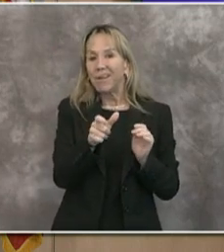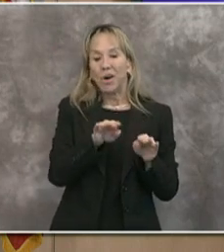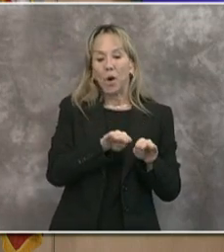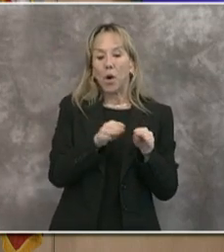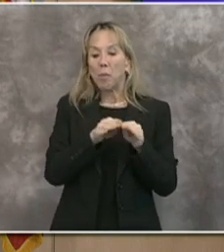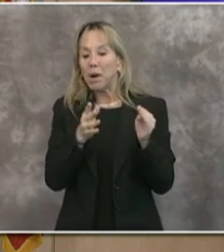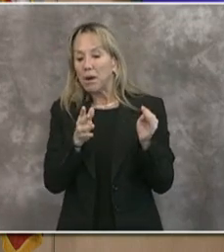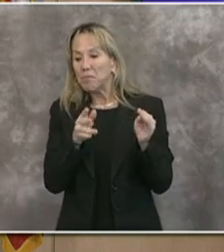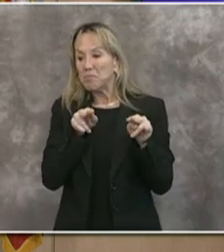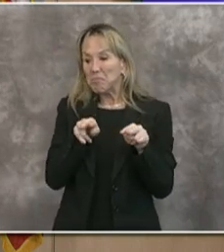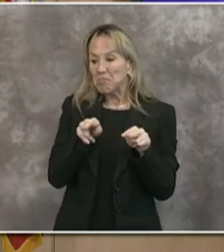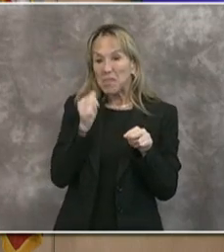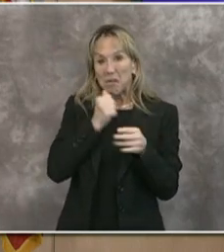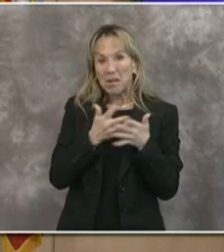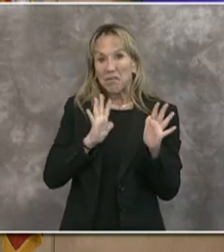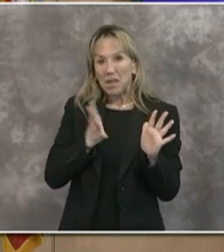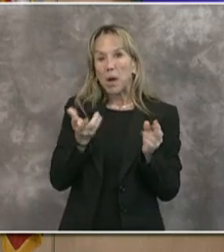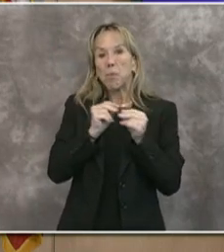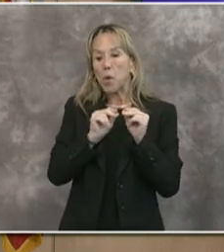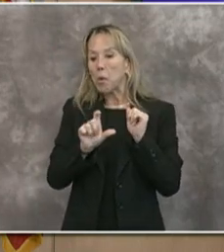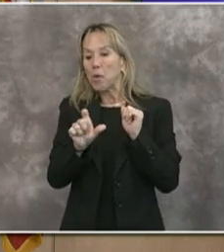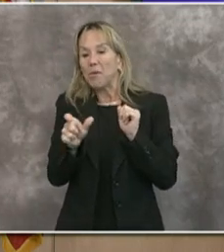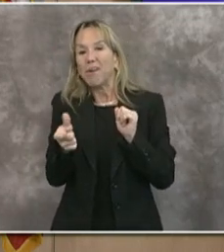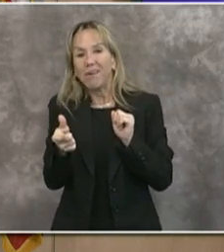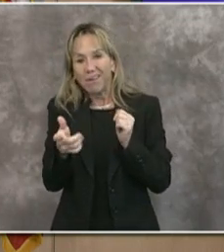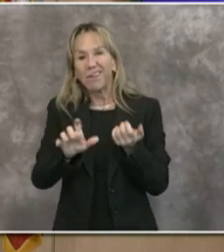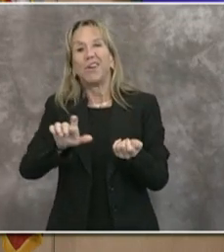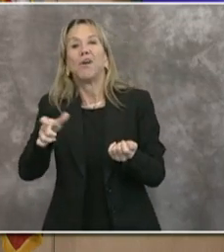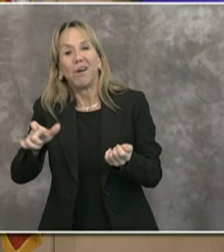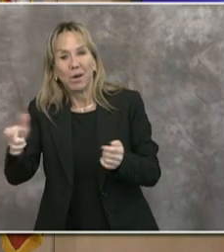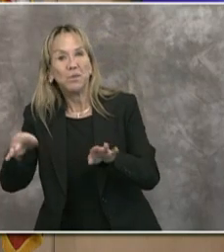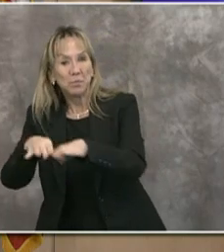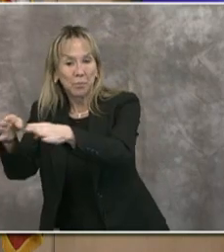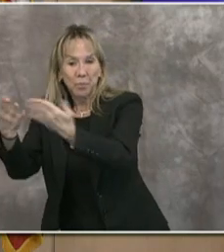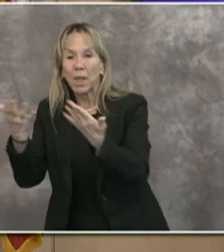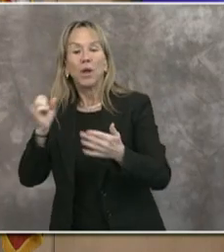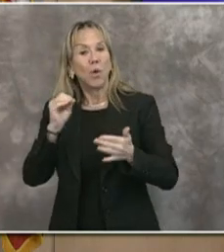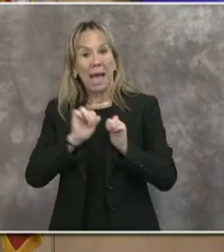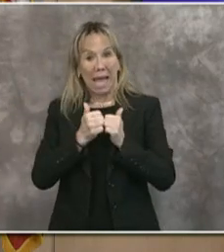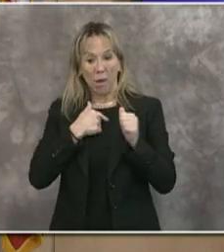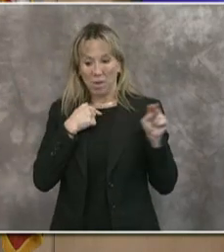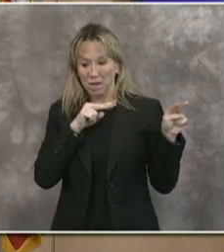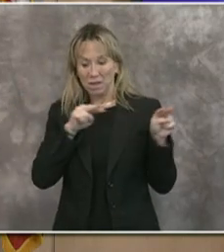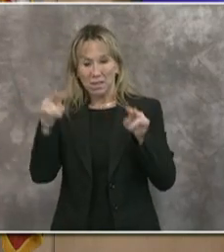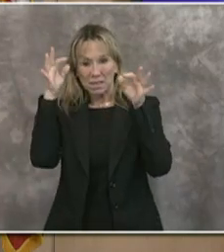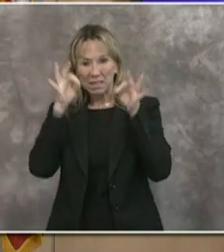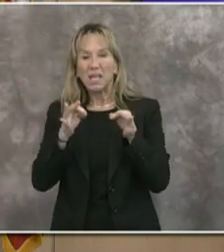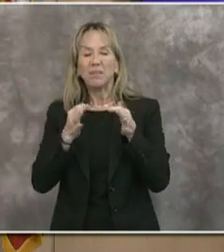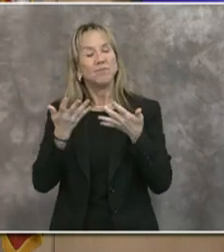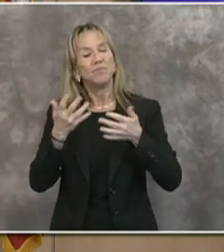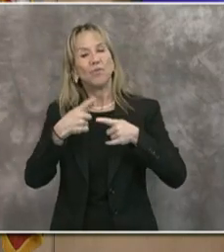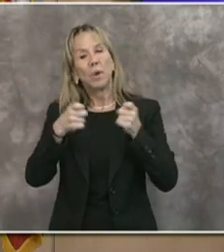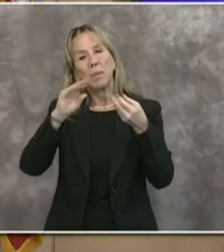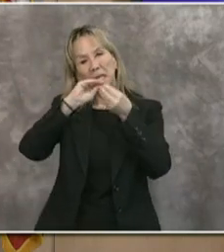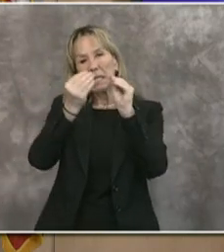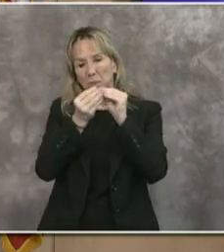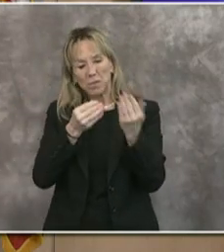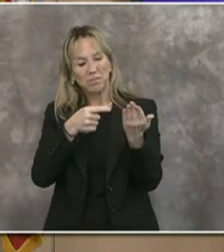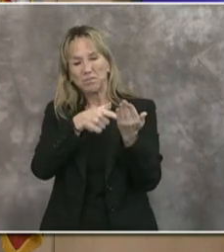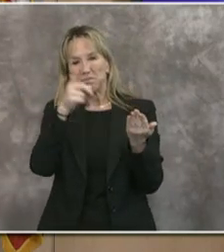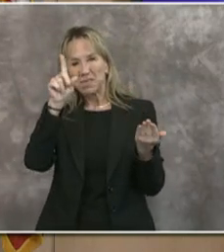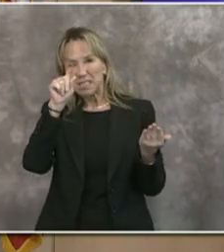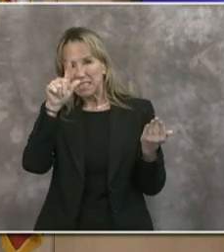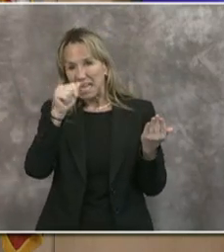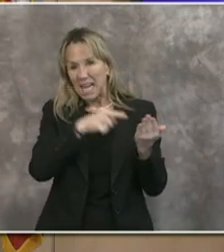steps, and it is with a constant eye on the data that we see in front of us. The governor announced some loosening on restrictions on